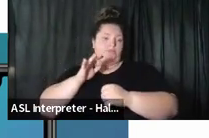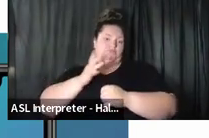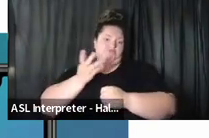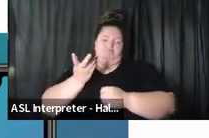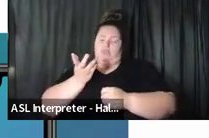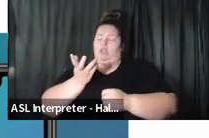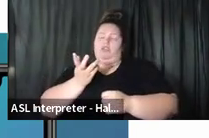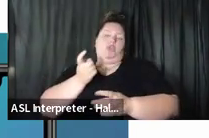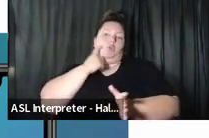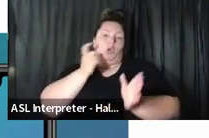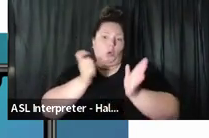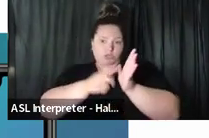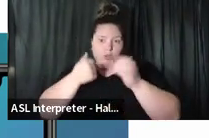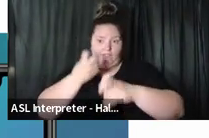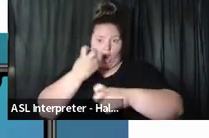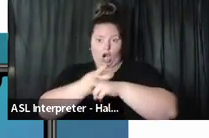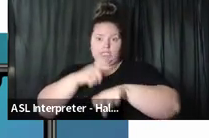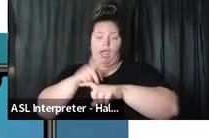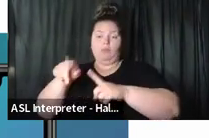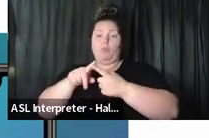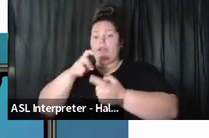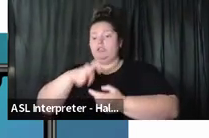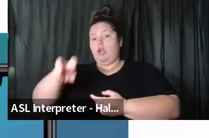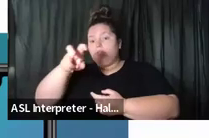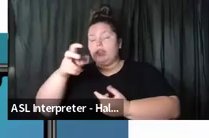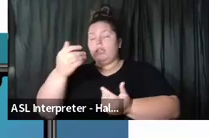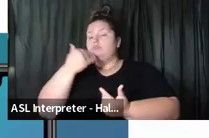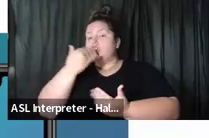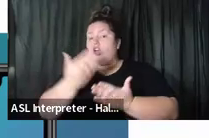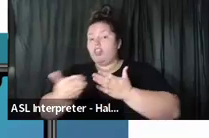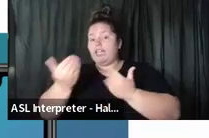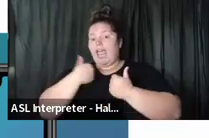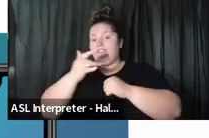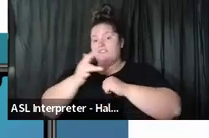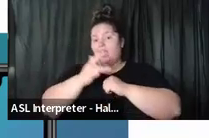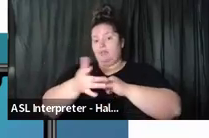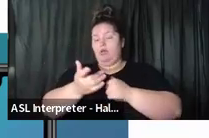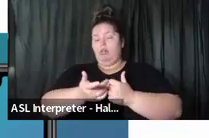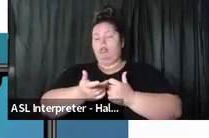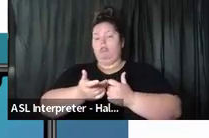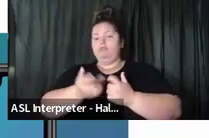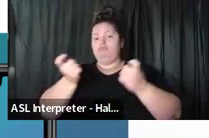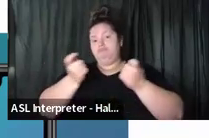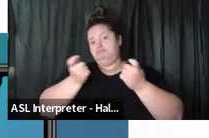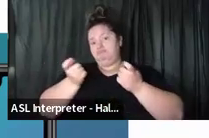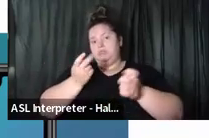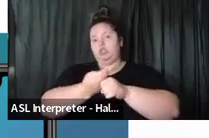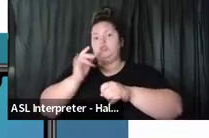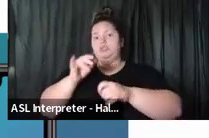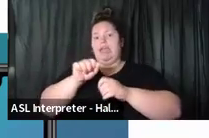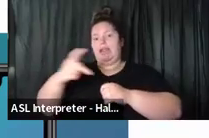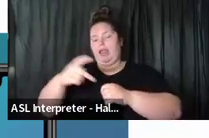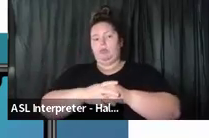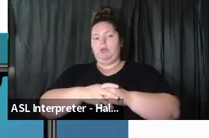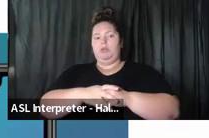while you're traveling, like that's just something good to have available to you as a coping skill to utilize that app. The